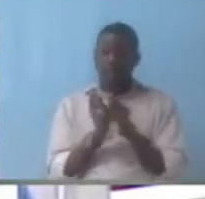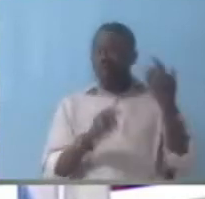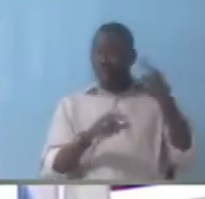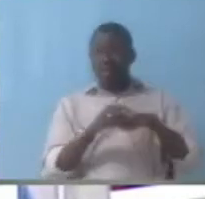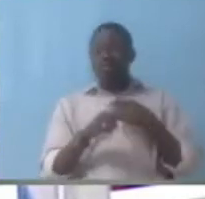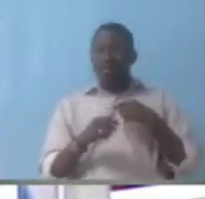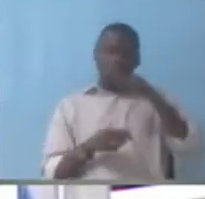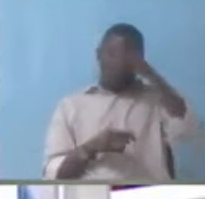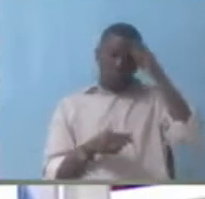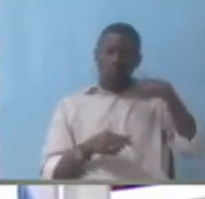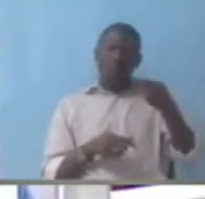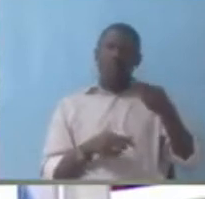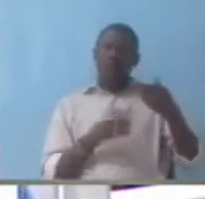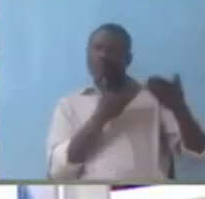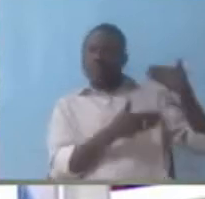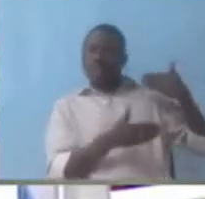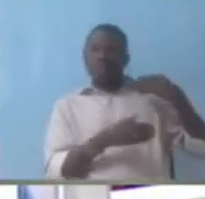establishment.